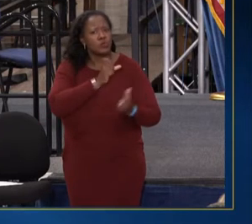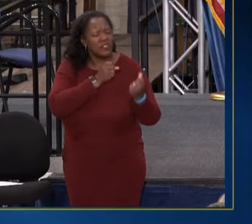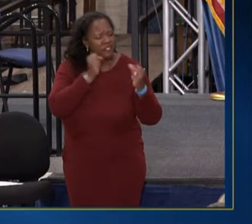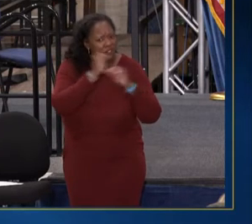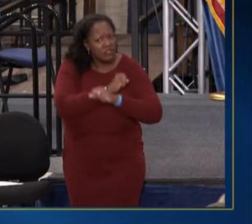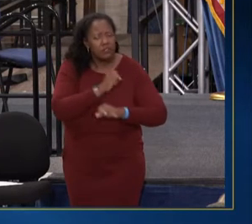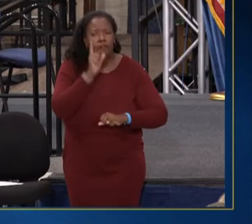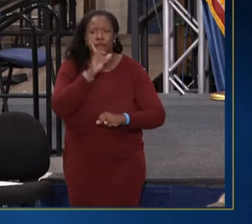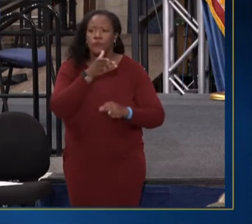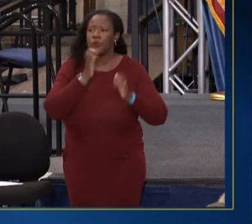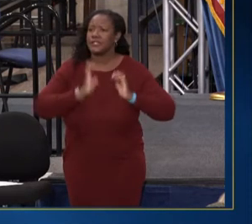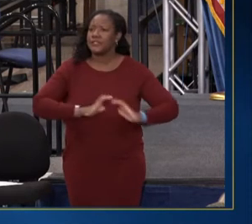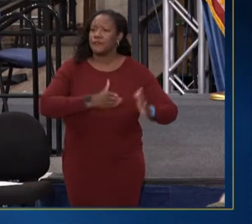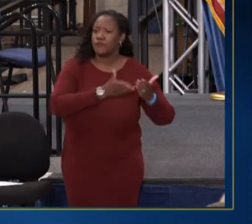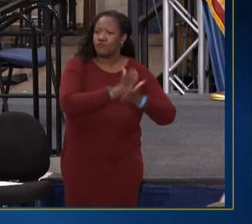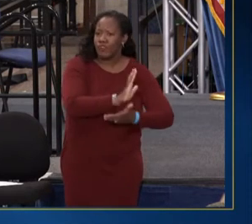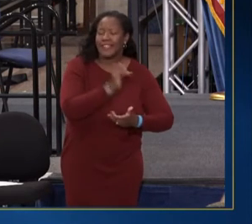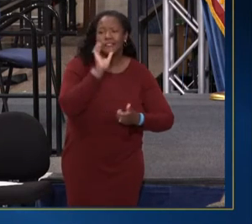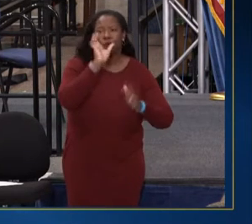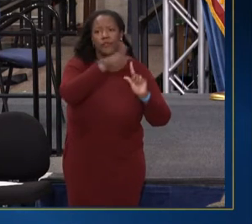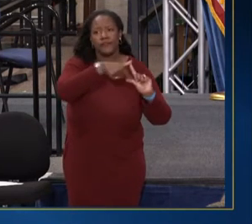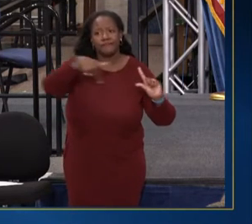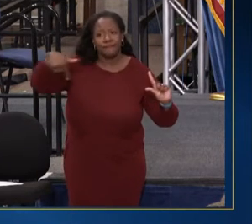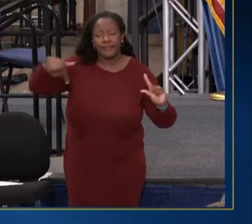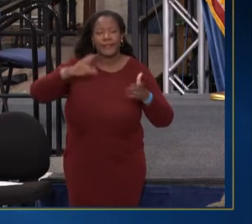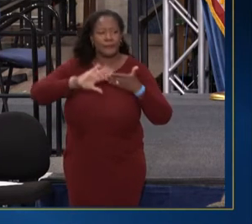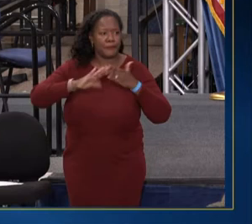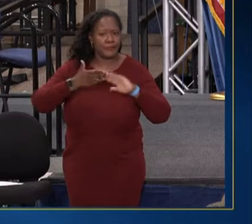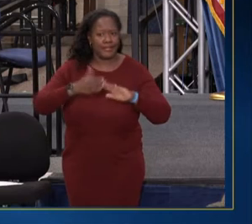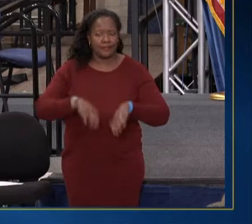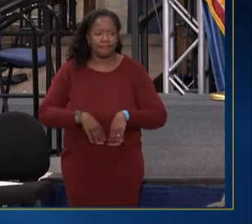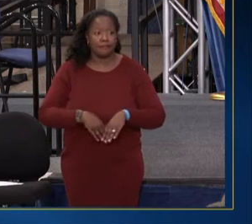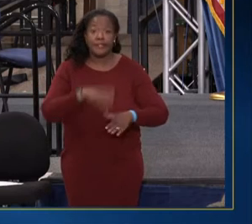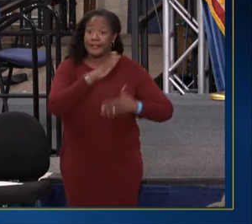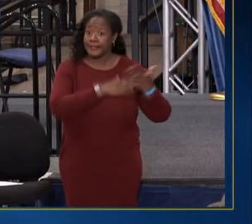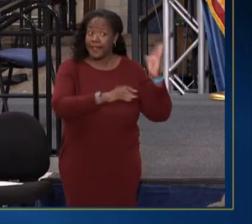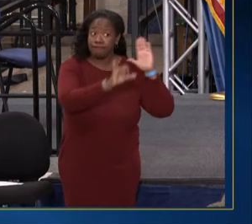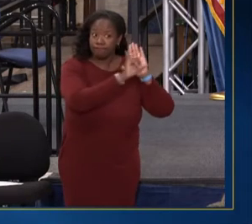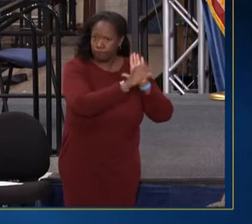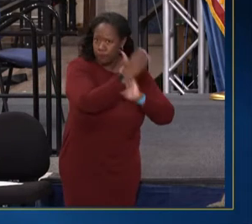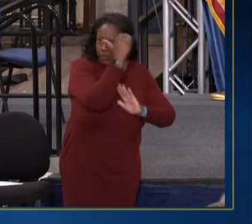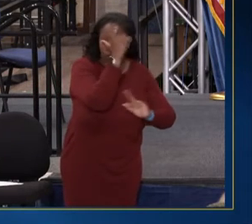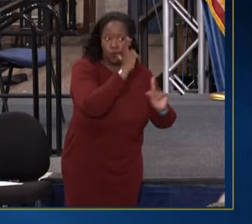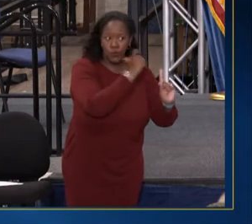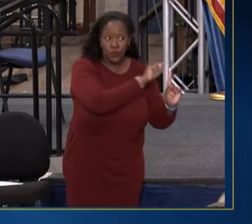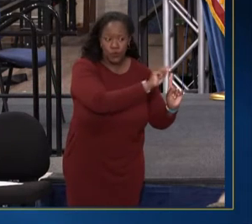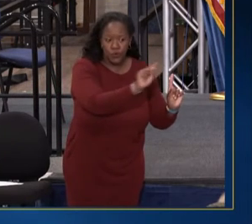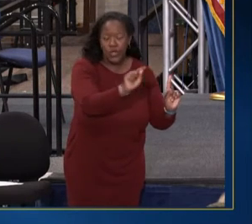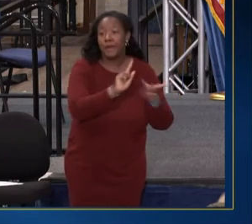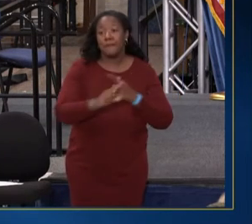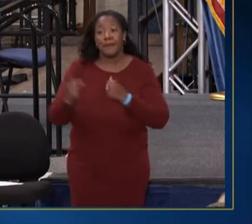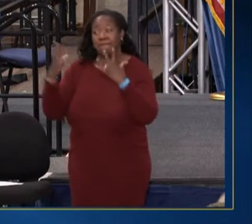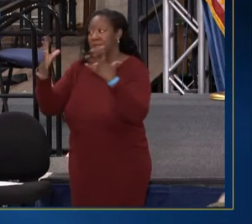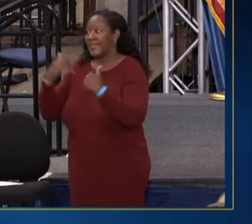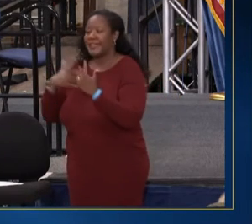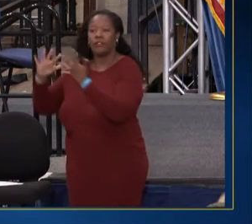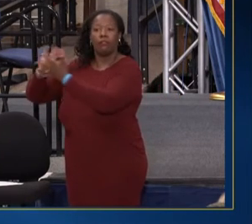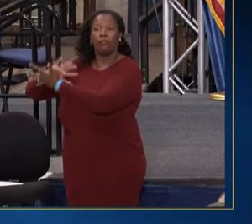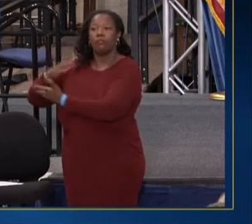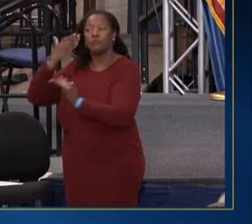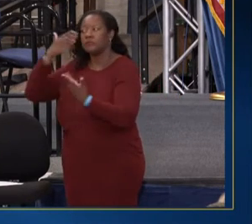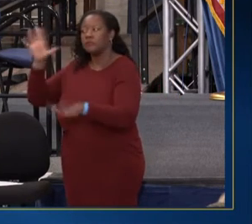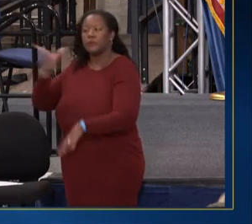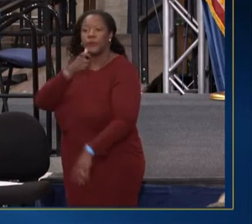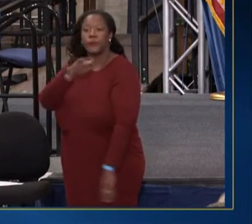LGBTQI plus A community. Some, we know their names, but many of them have done this